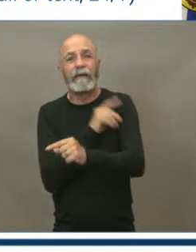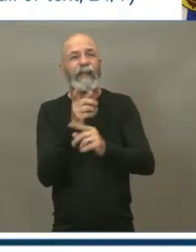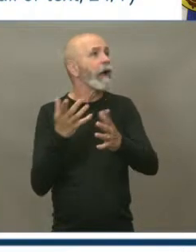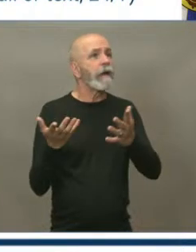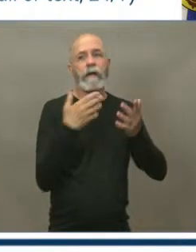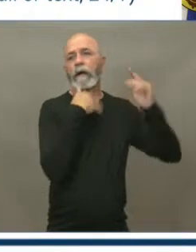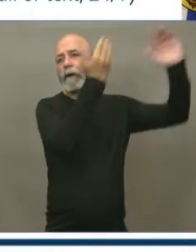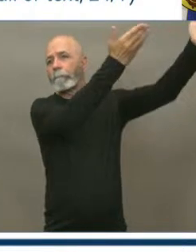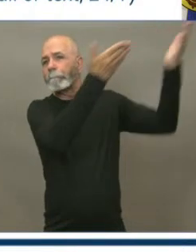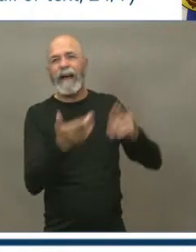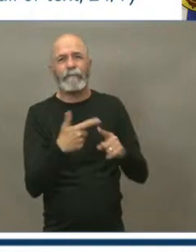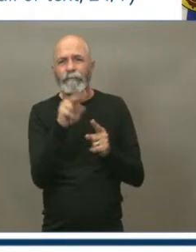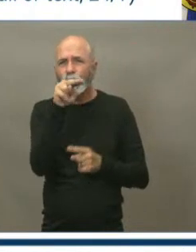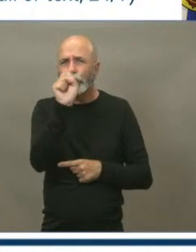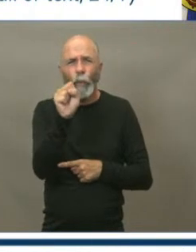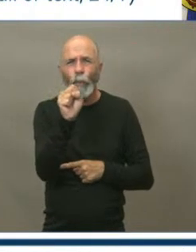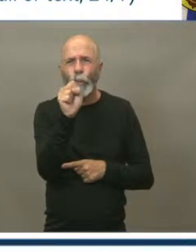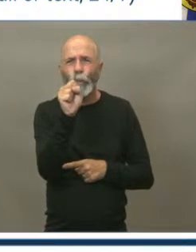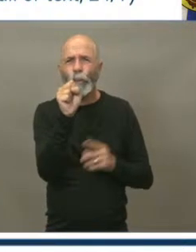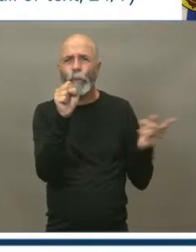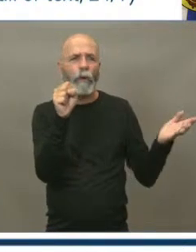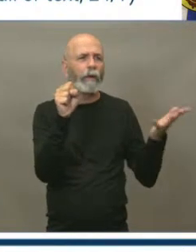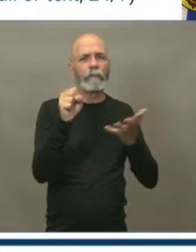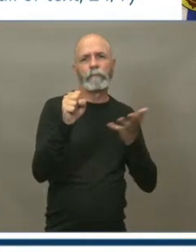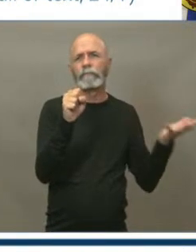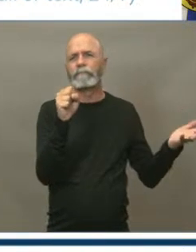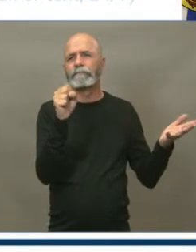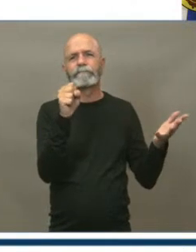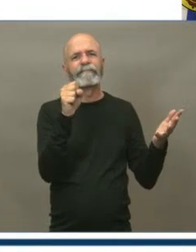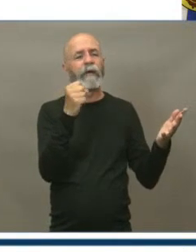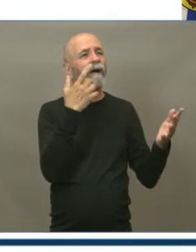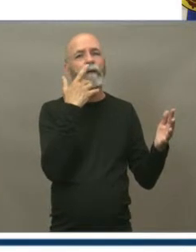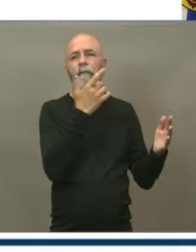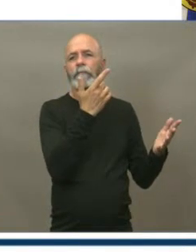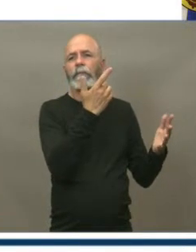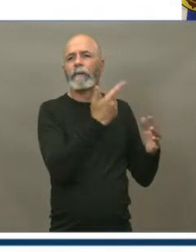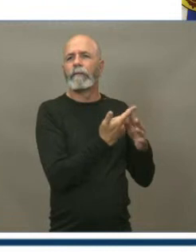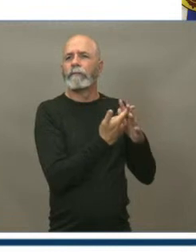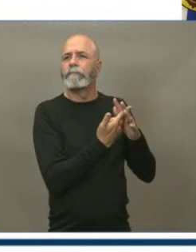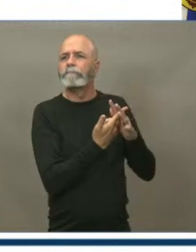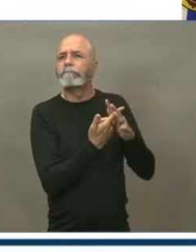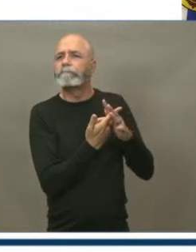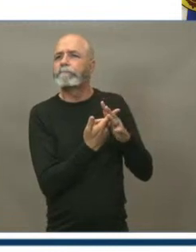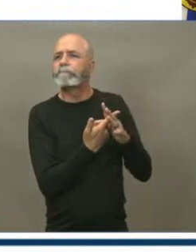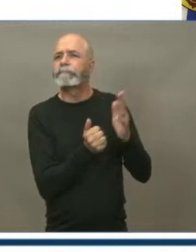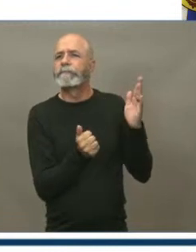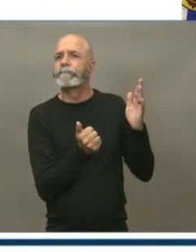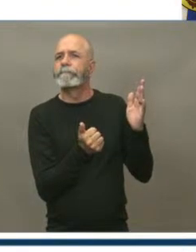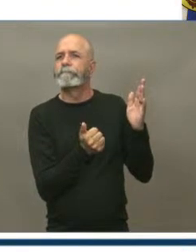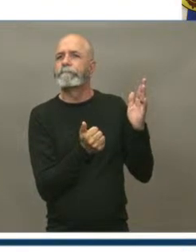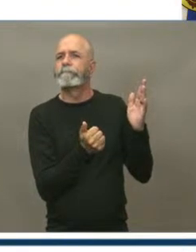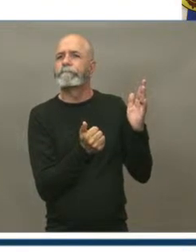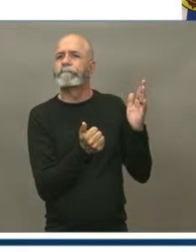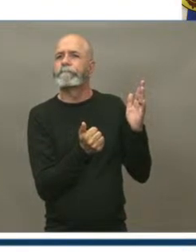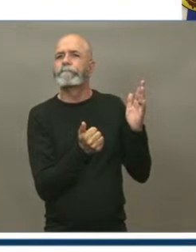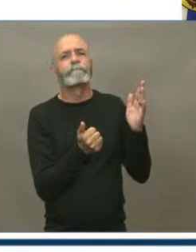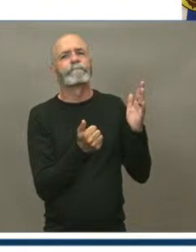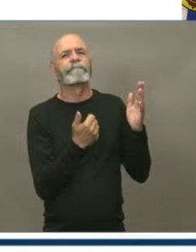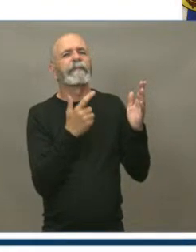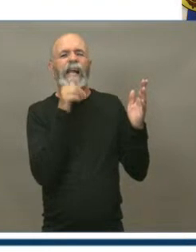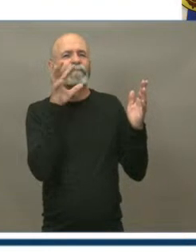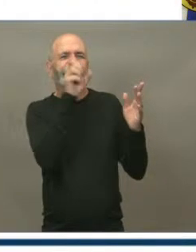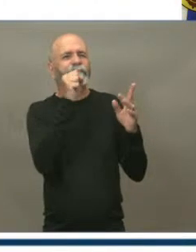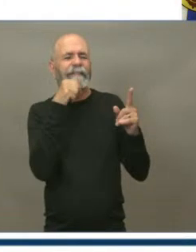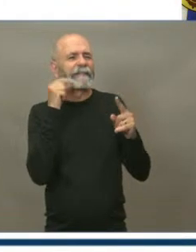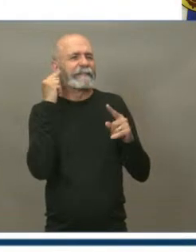through the cracks because they're unable to book a second dose, and public health doesn't yet know when that option will change. The Department of Health has